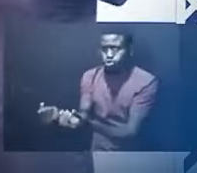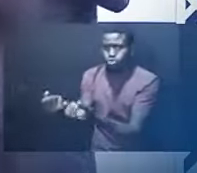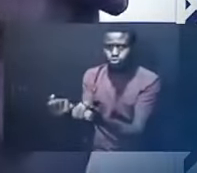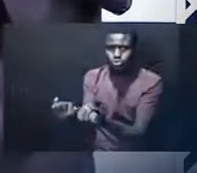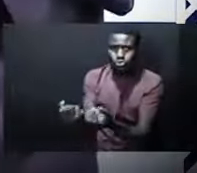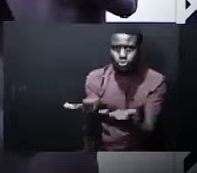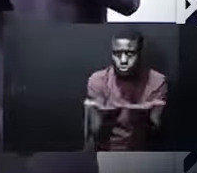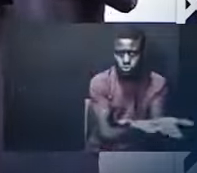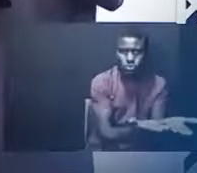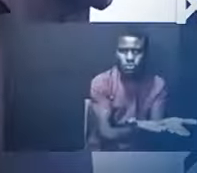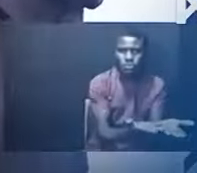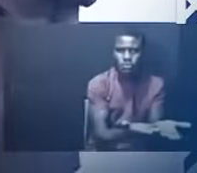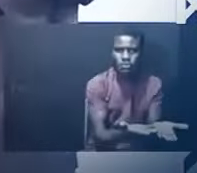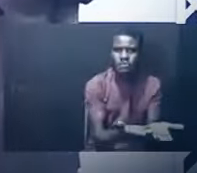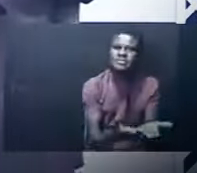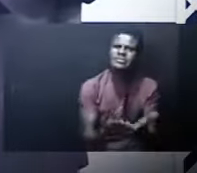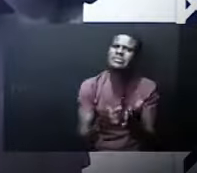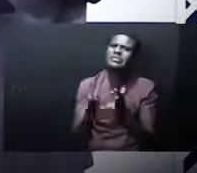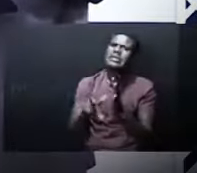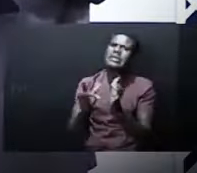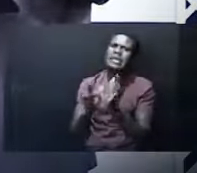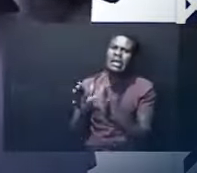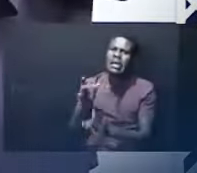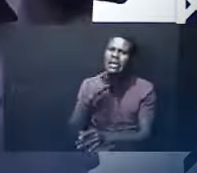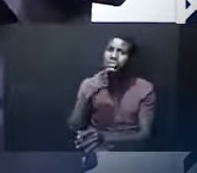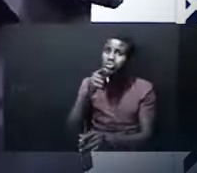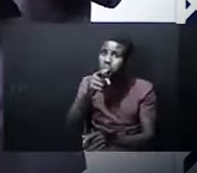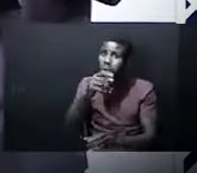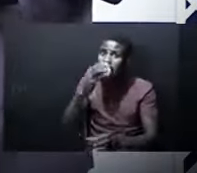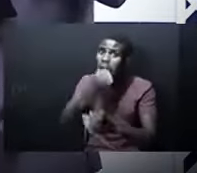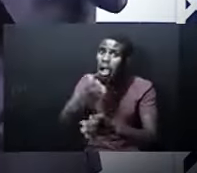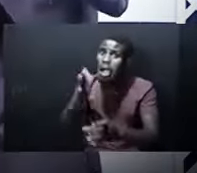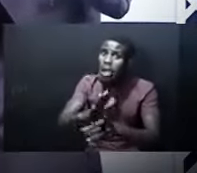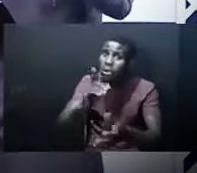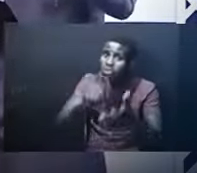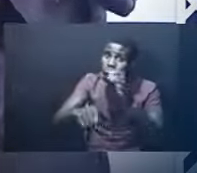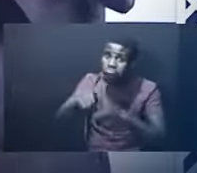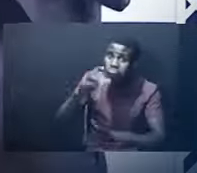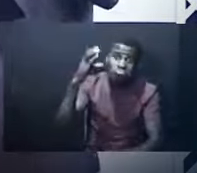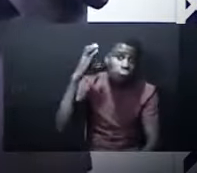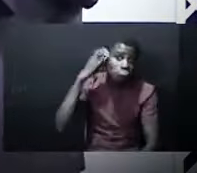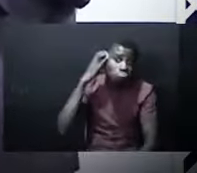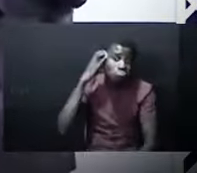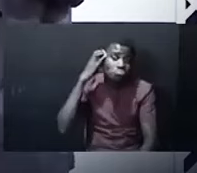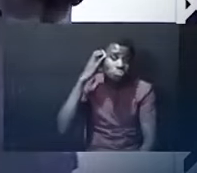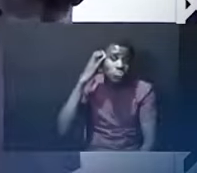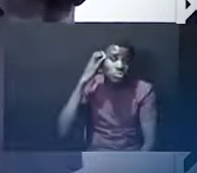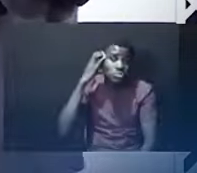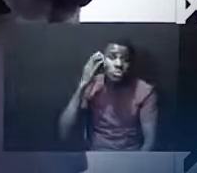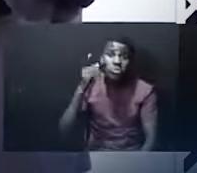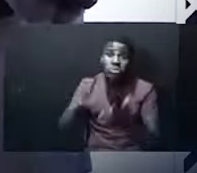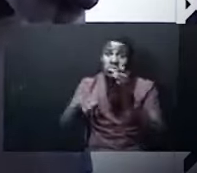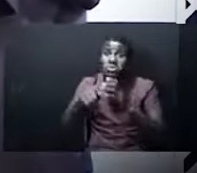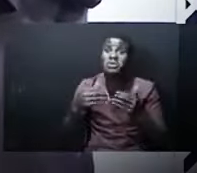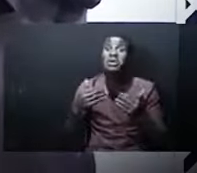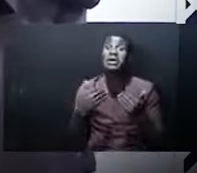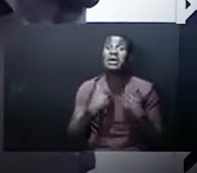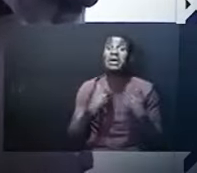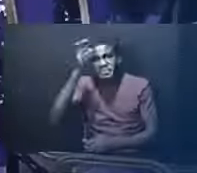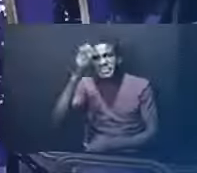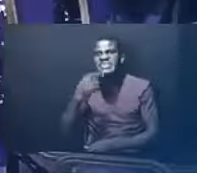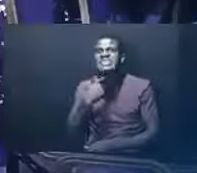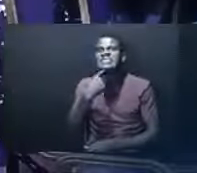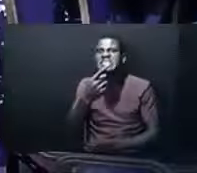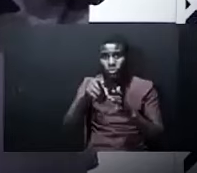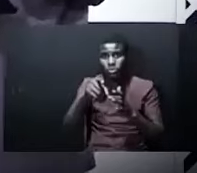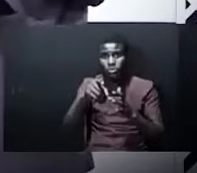Jesus said, be careful what you hear. Even what you have, what you have heard,